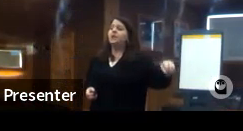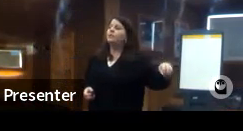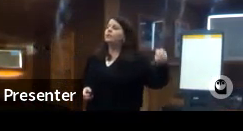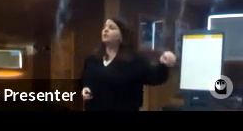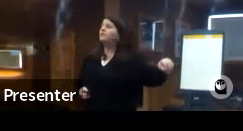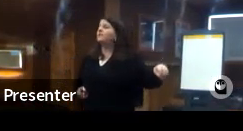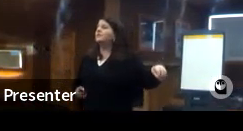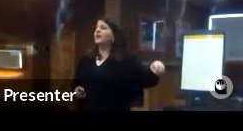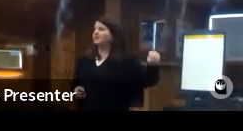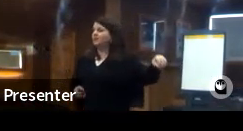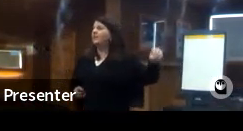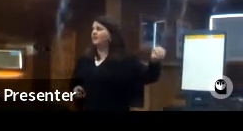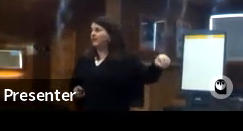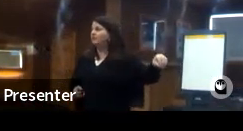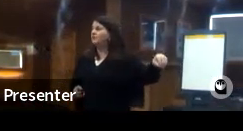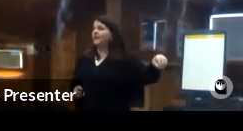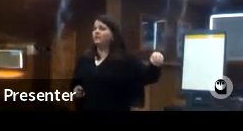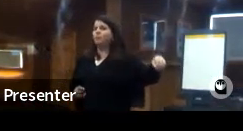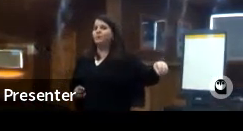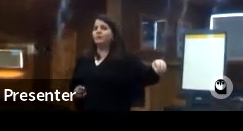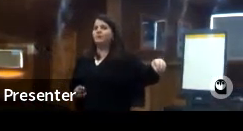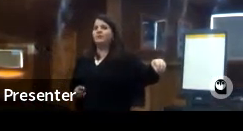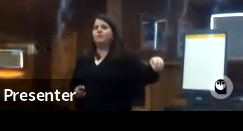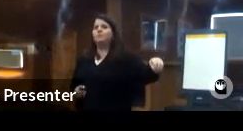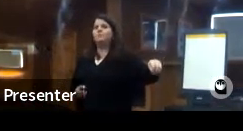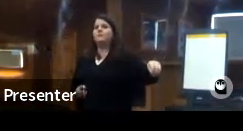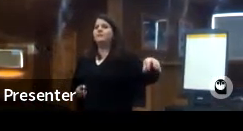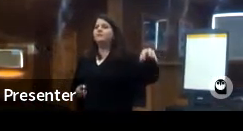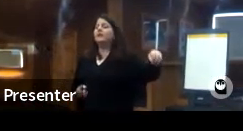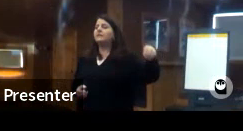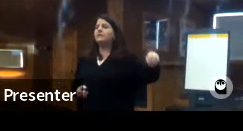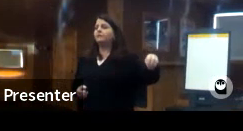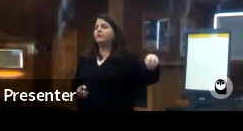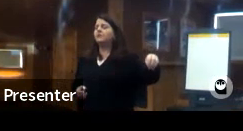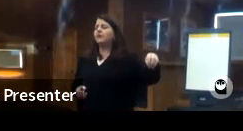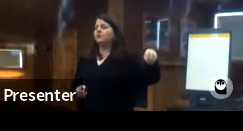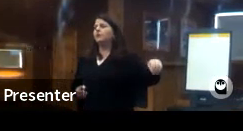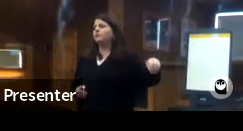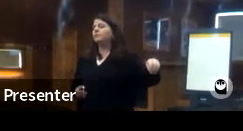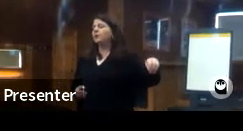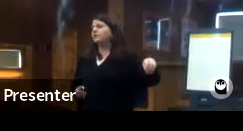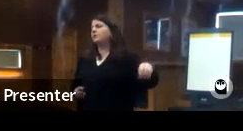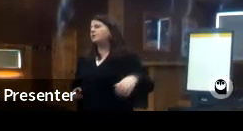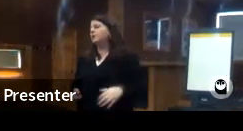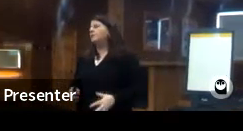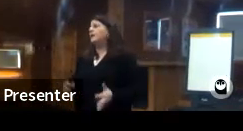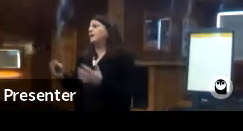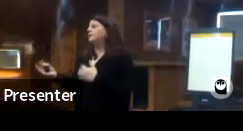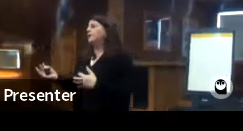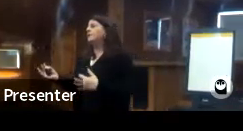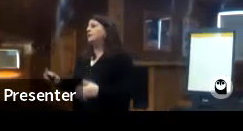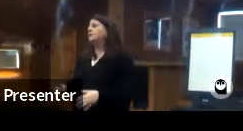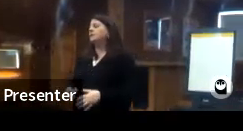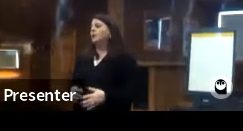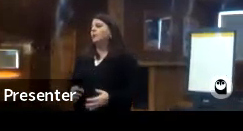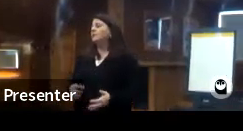and in general, the jury feels like live and let live and don't put your nose in other people's business. So that's a different struggle for a prosecutor than